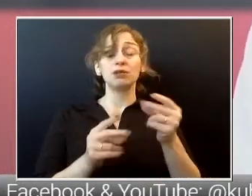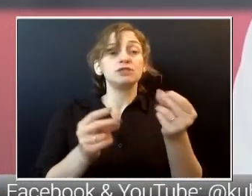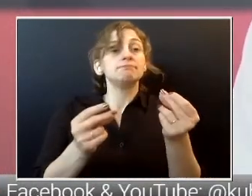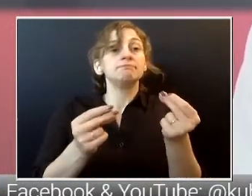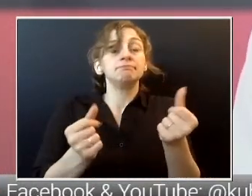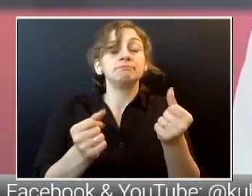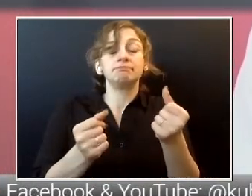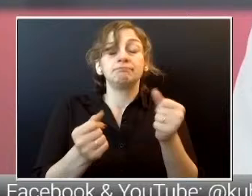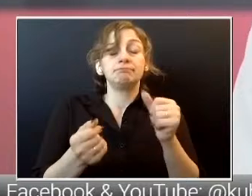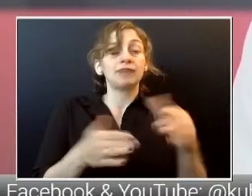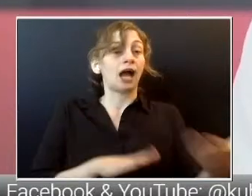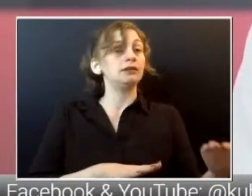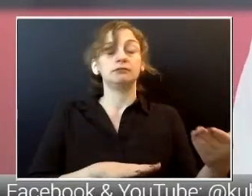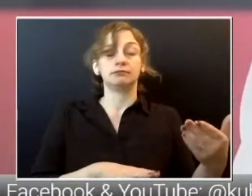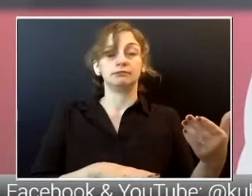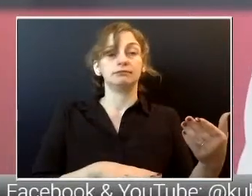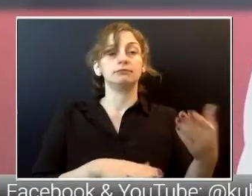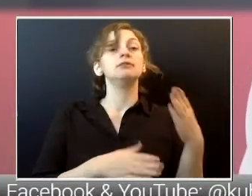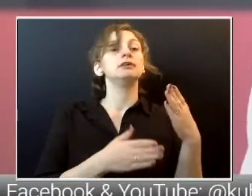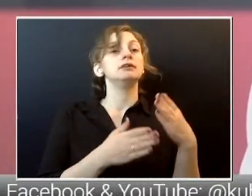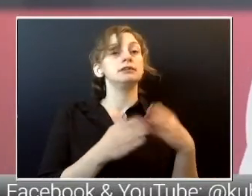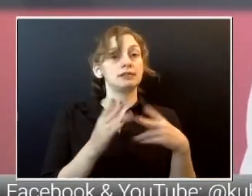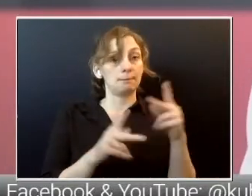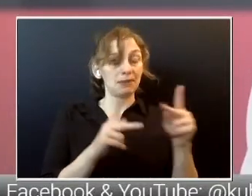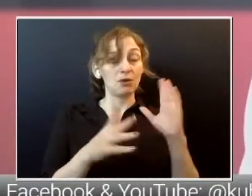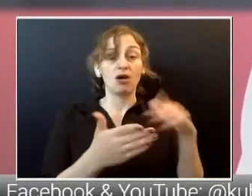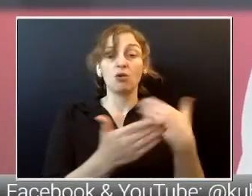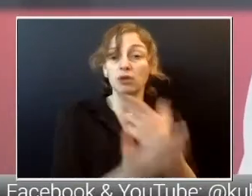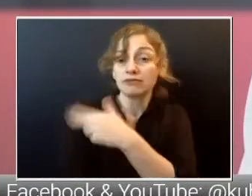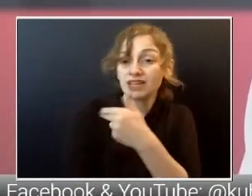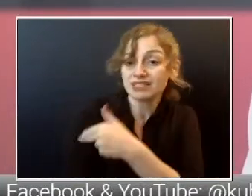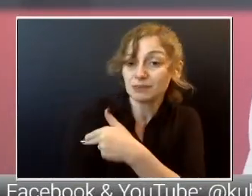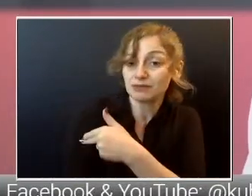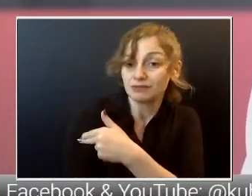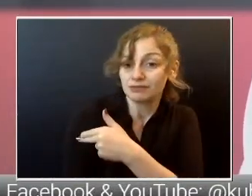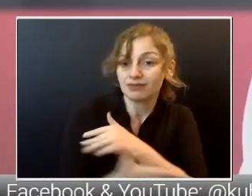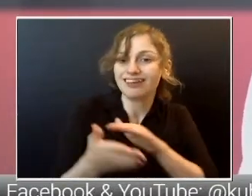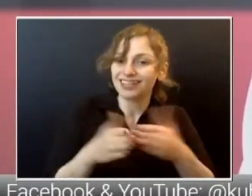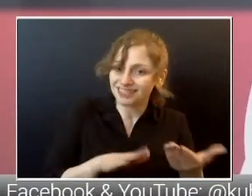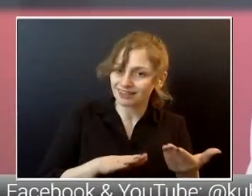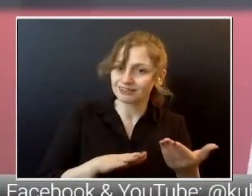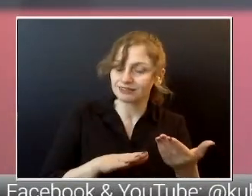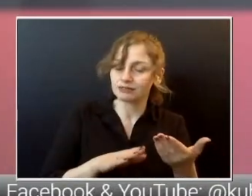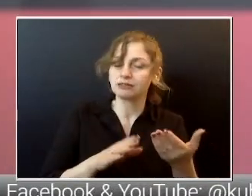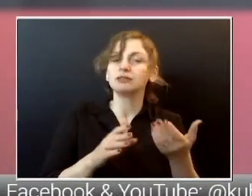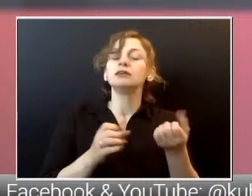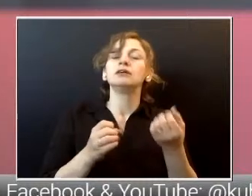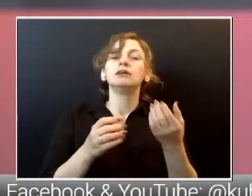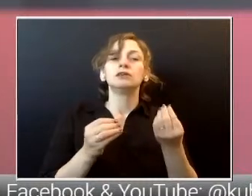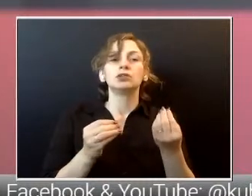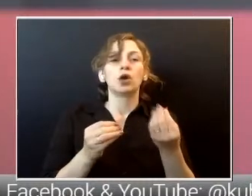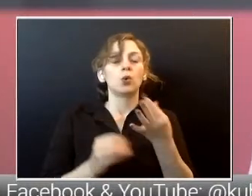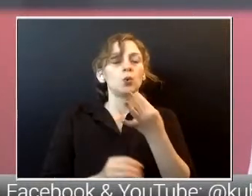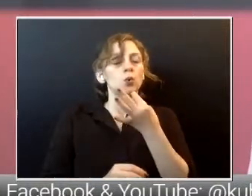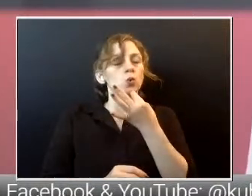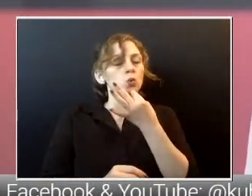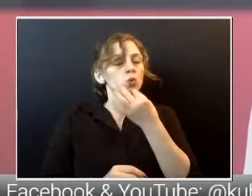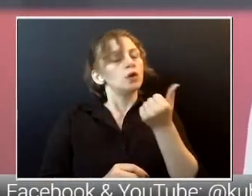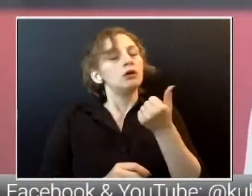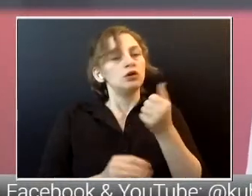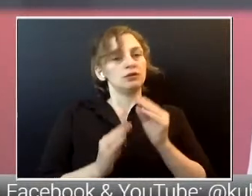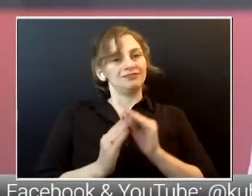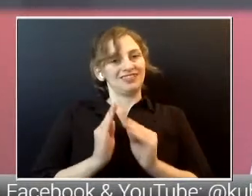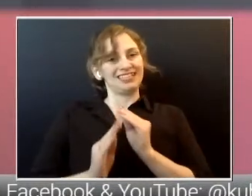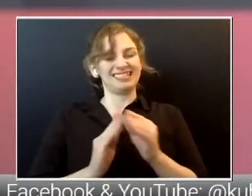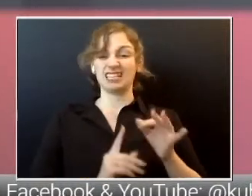to get to the hospital and then die. So the sooner you get this fixed, particularly in her case, because her blood pressure was